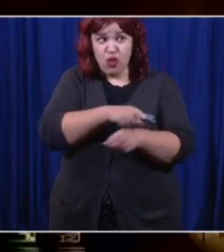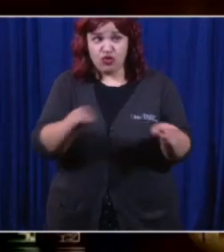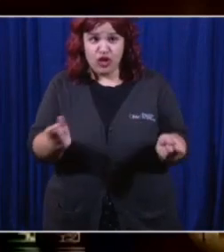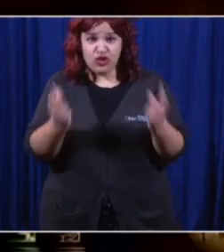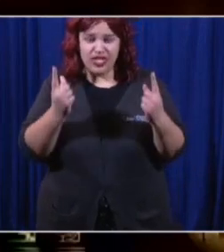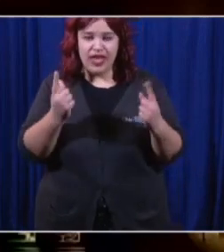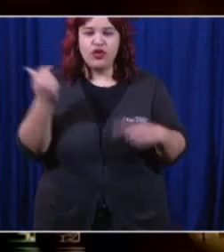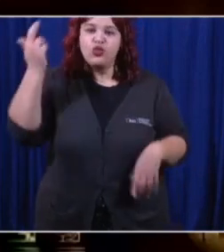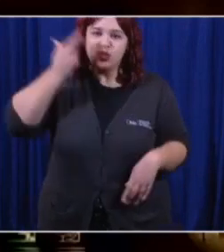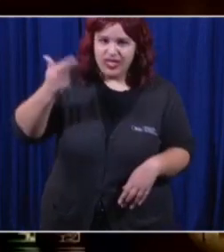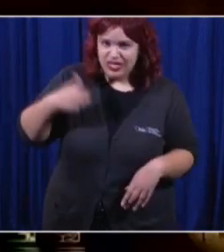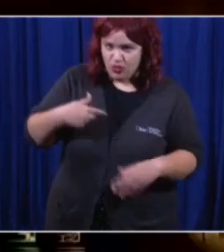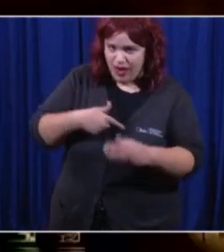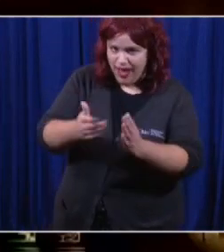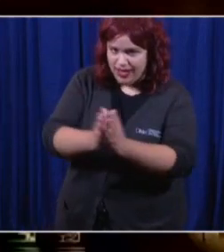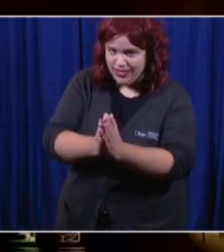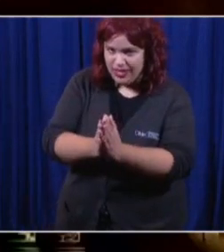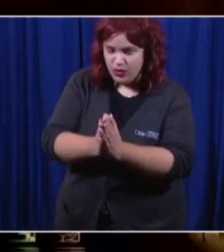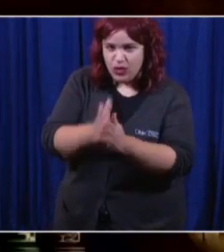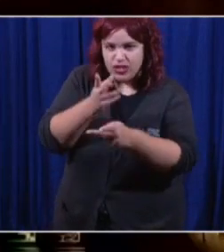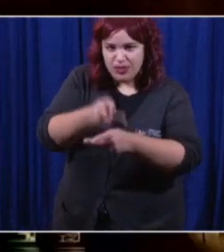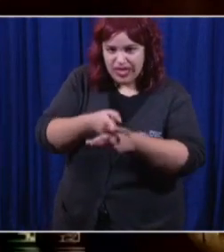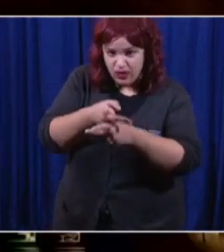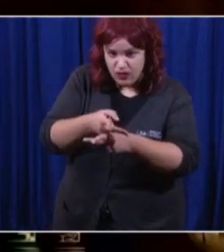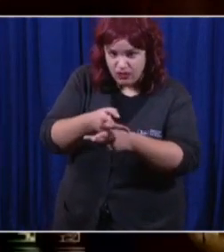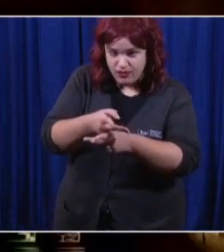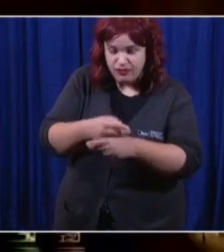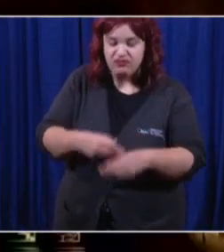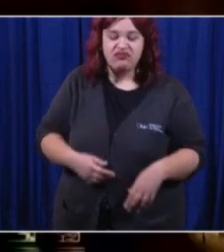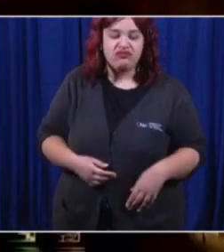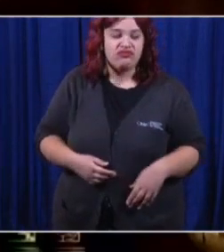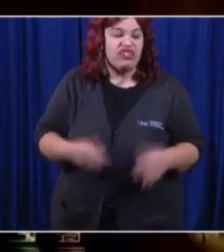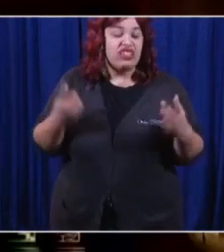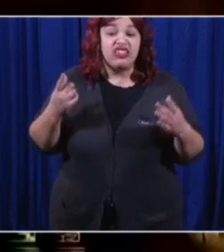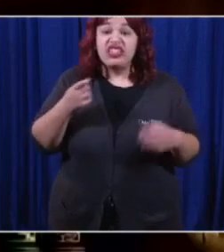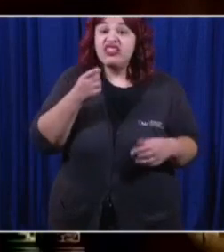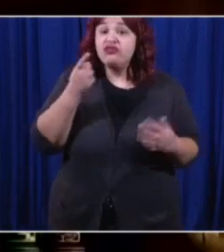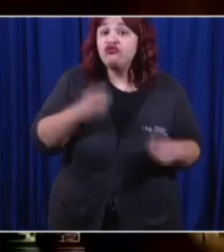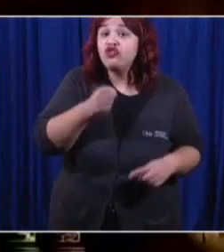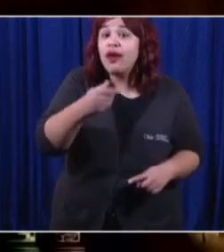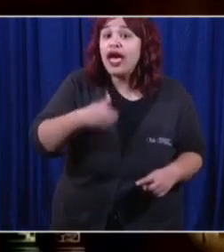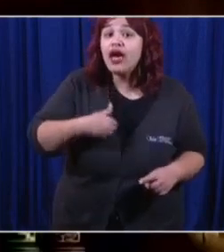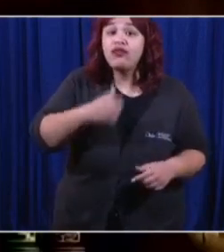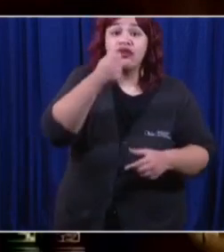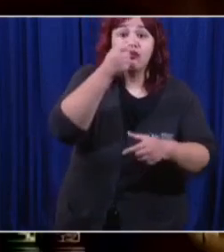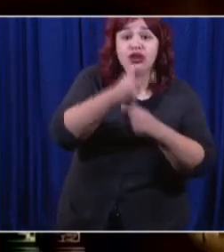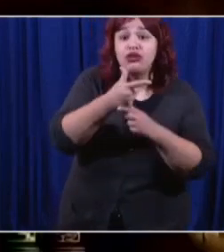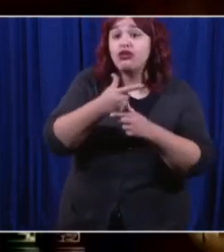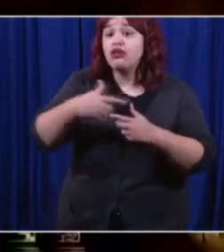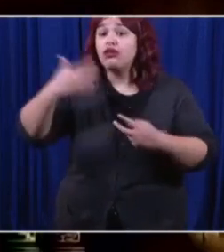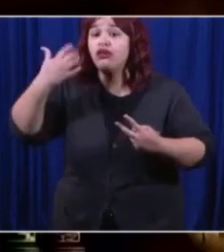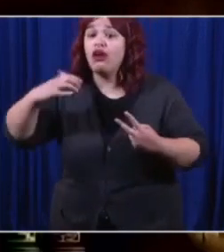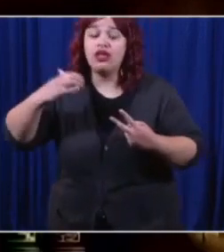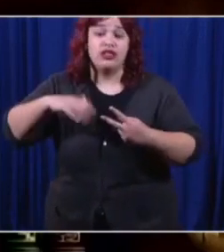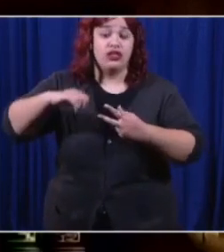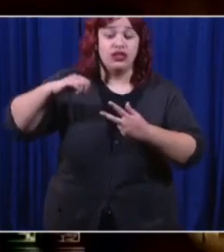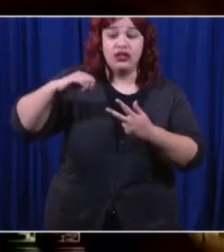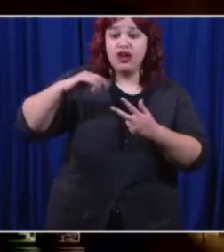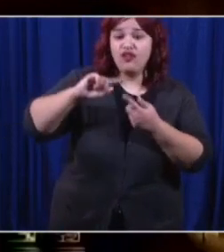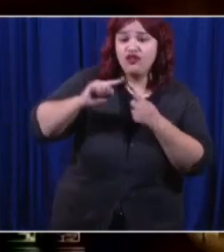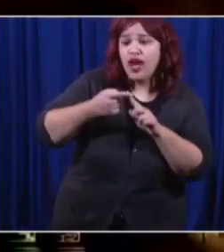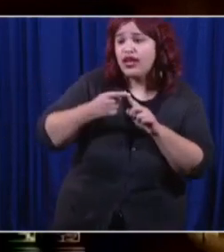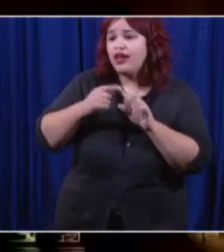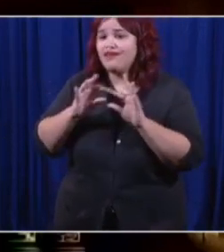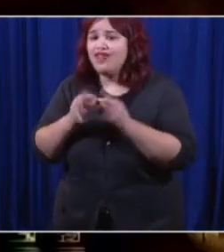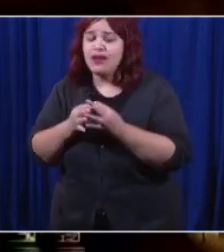do today. If you have a cousin, a brother, a niece, a neighbor, a friend from high school who is a